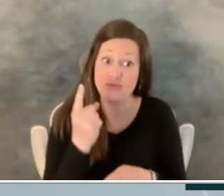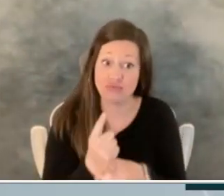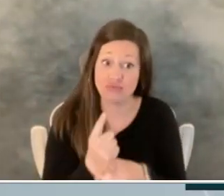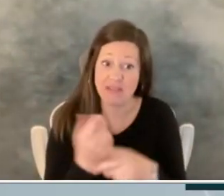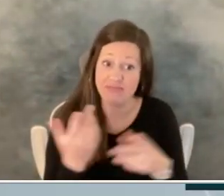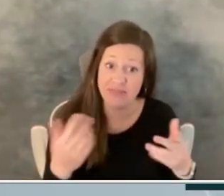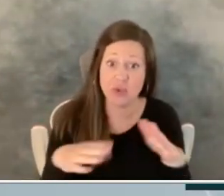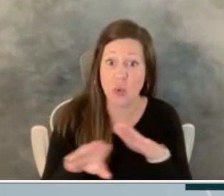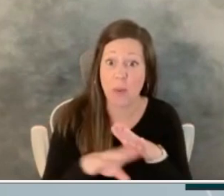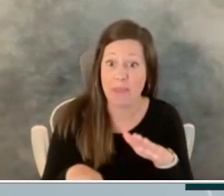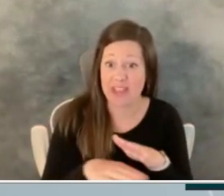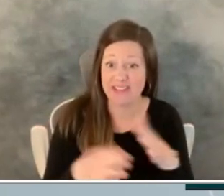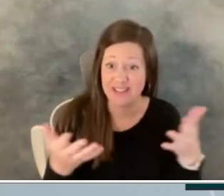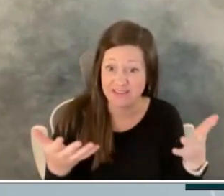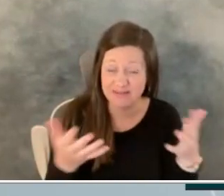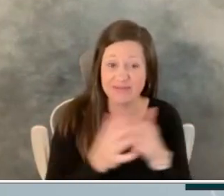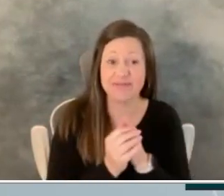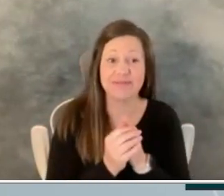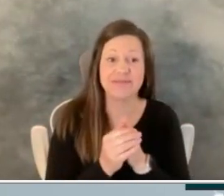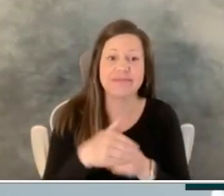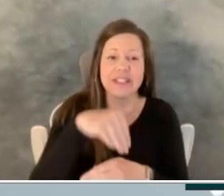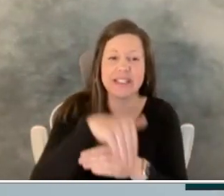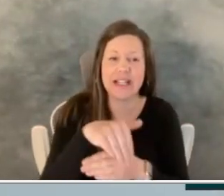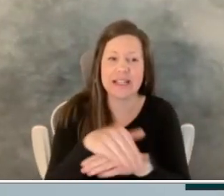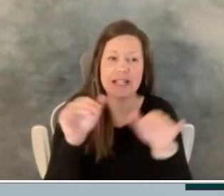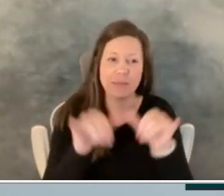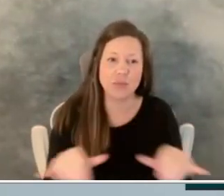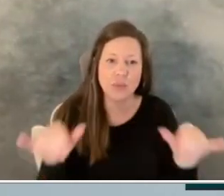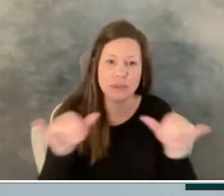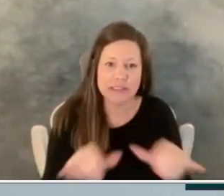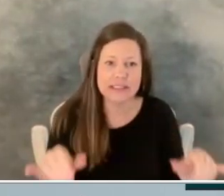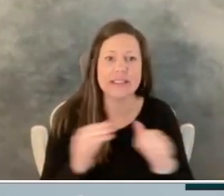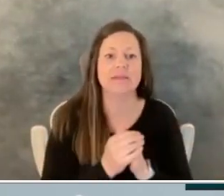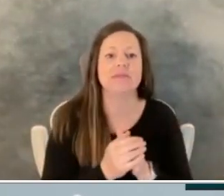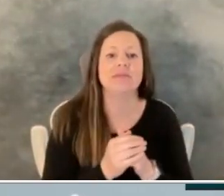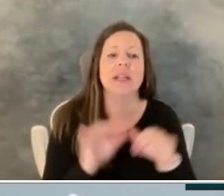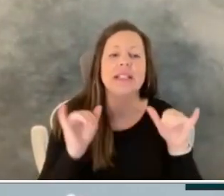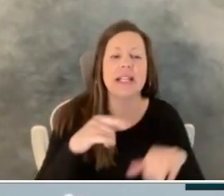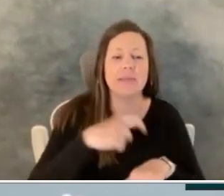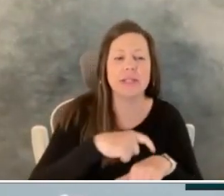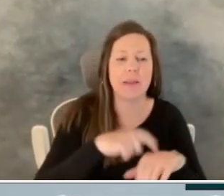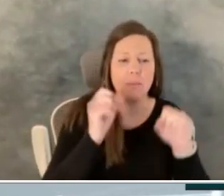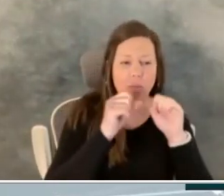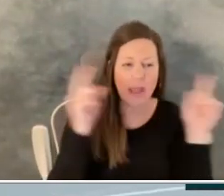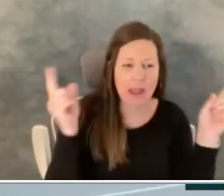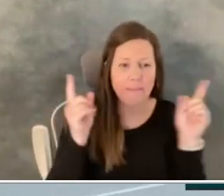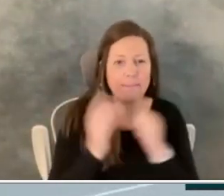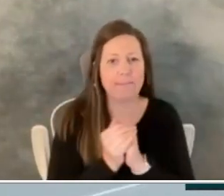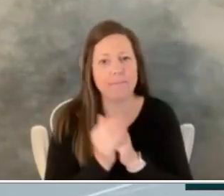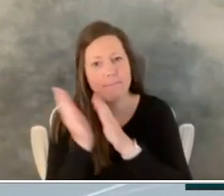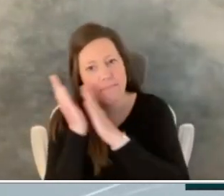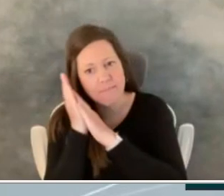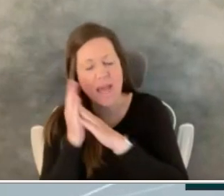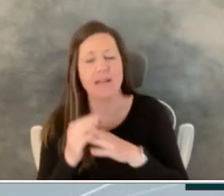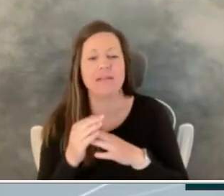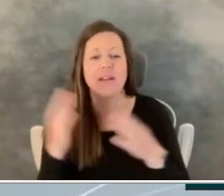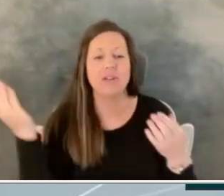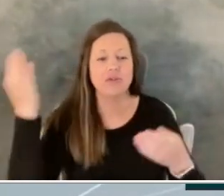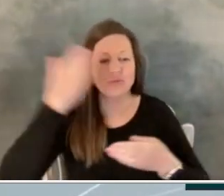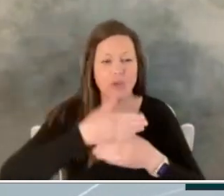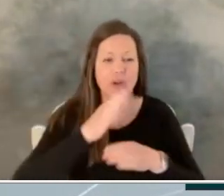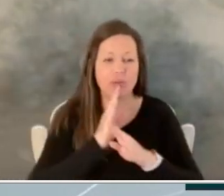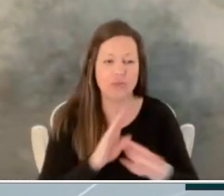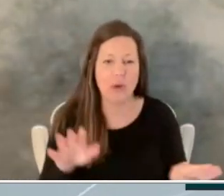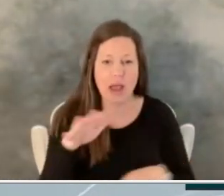sleep habits include a nighttime routine, consistent times for waking up and going to bed, a dark, quiet environment,